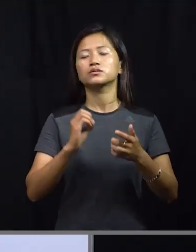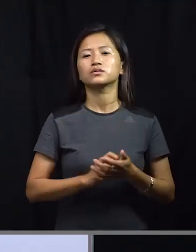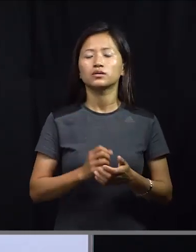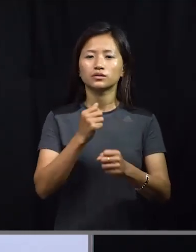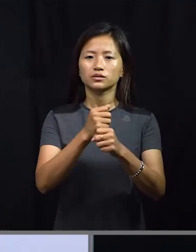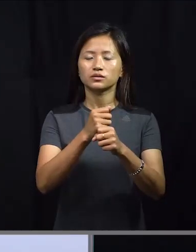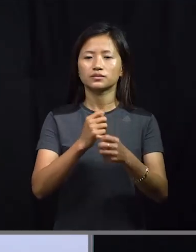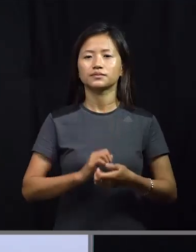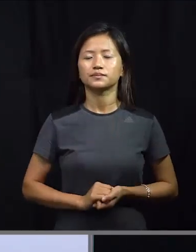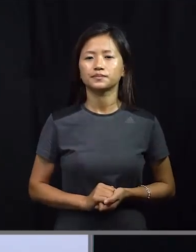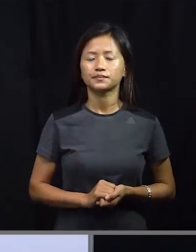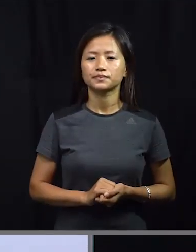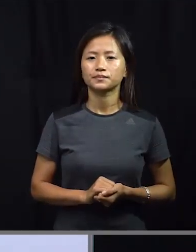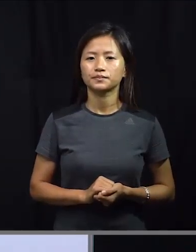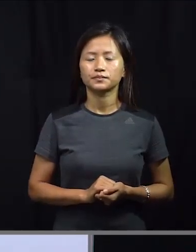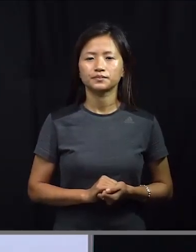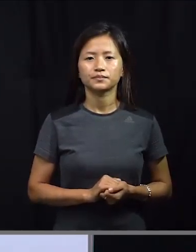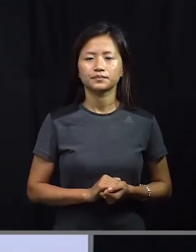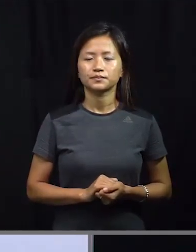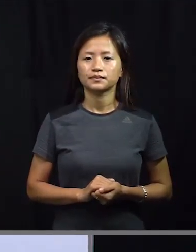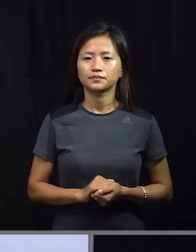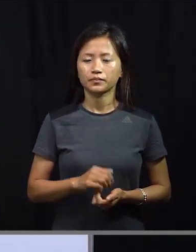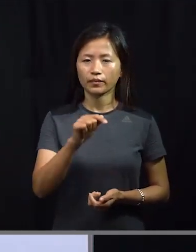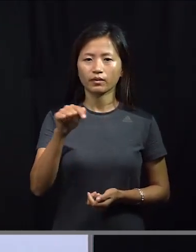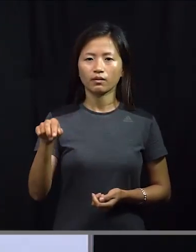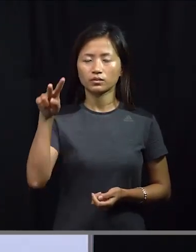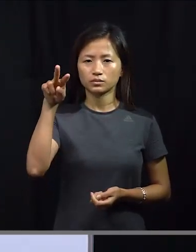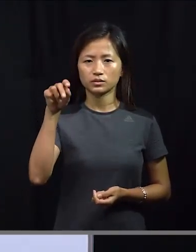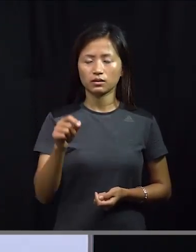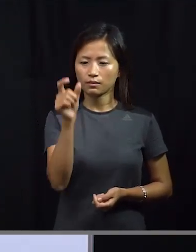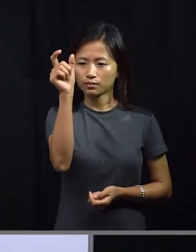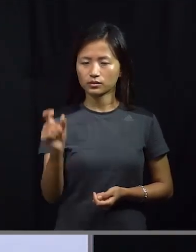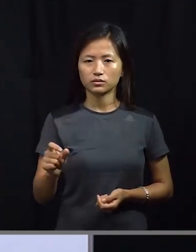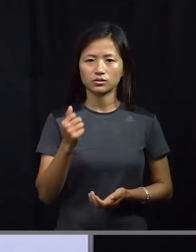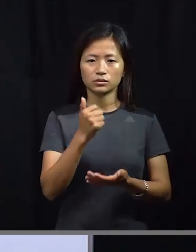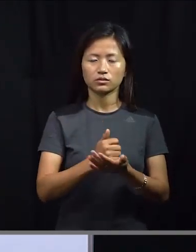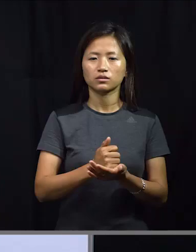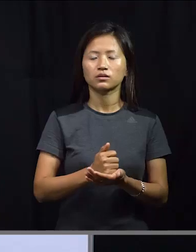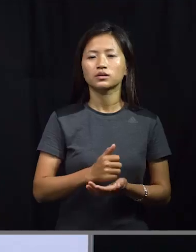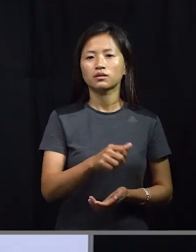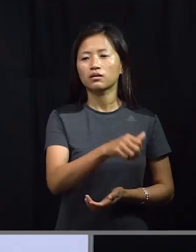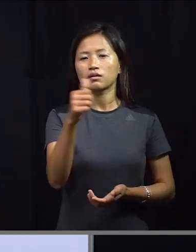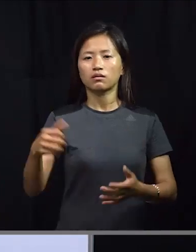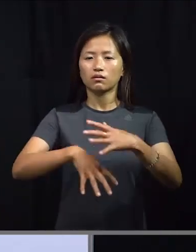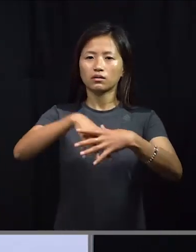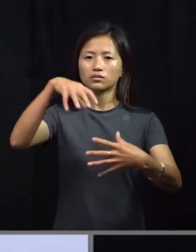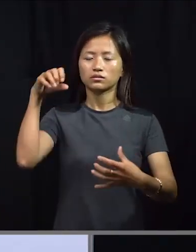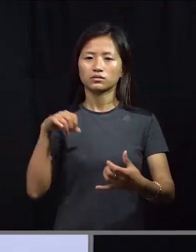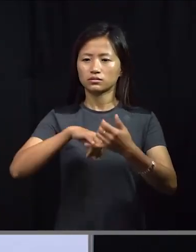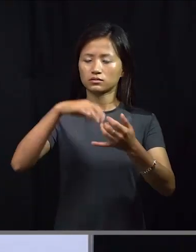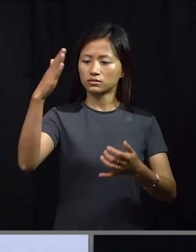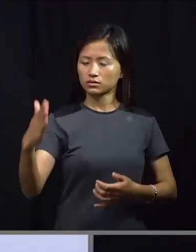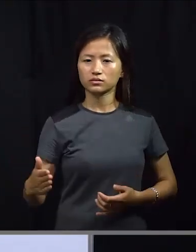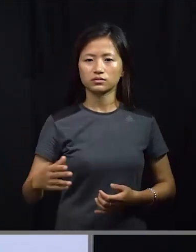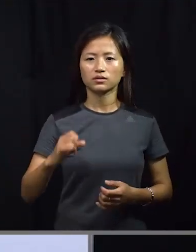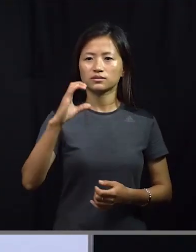again, they follow caste endogamy, which means a person should not marry outside their caste, or